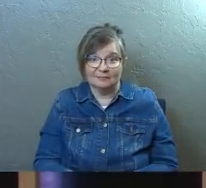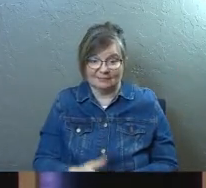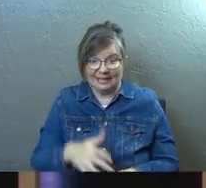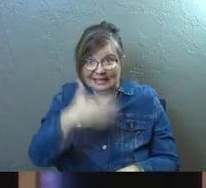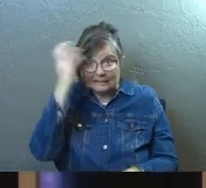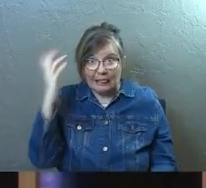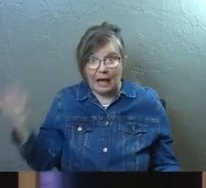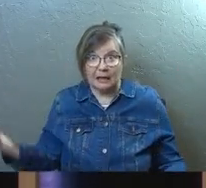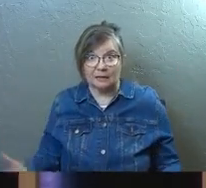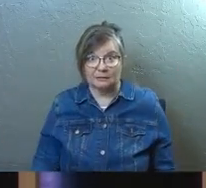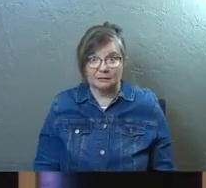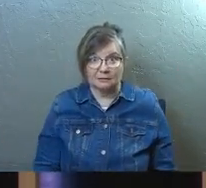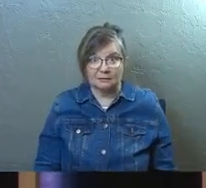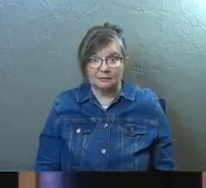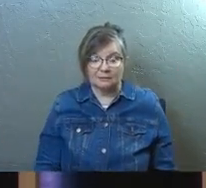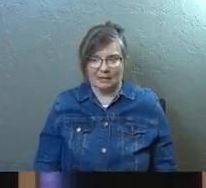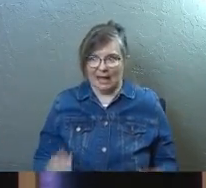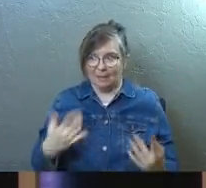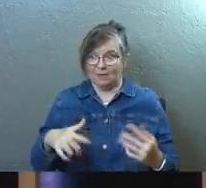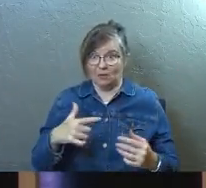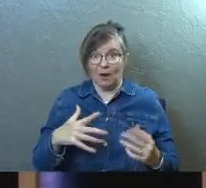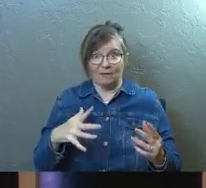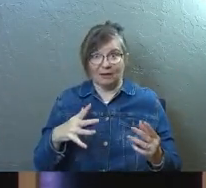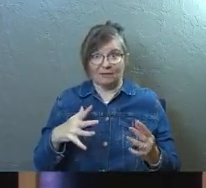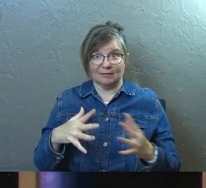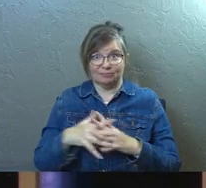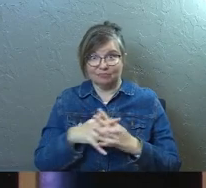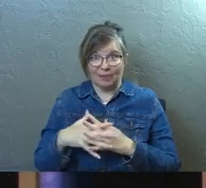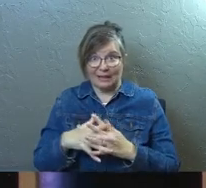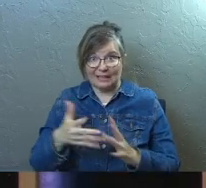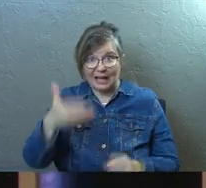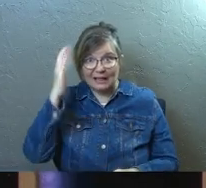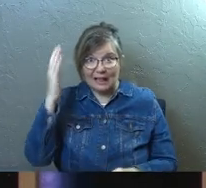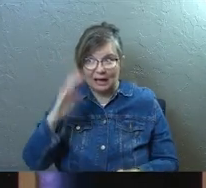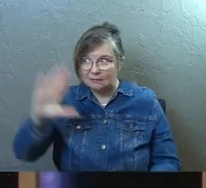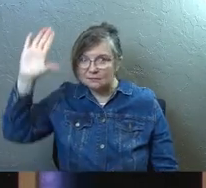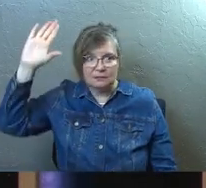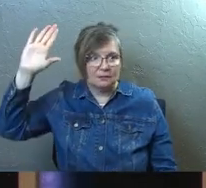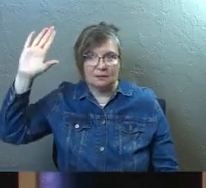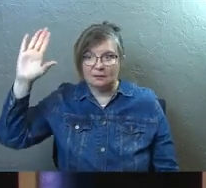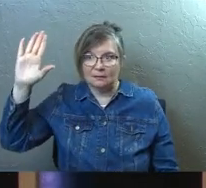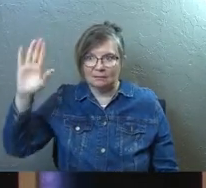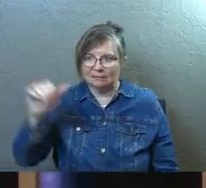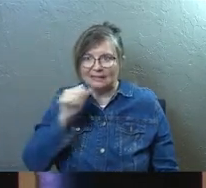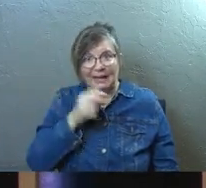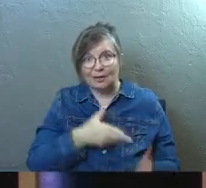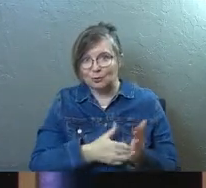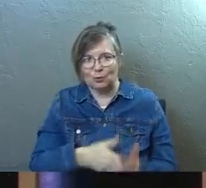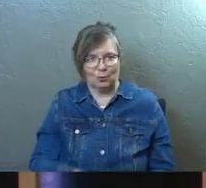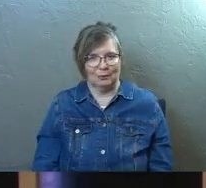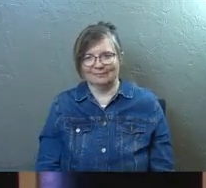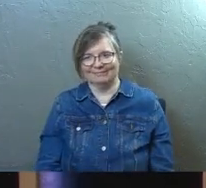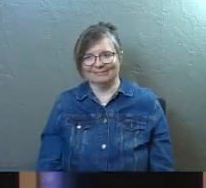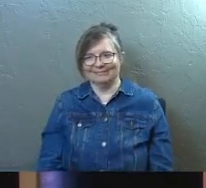It's a lion. How many of you guys have ever taken on a lion before? Show of hands. Not true.